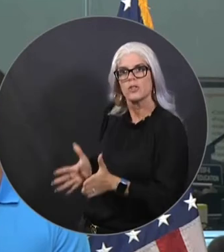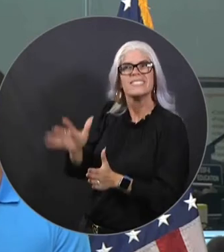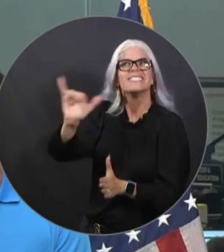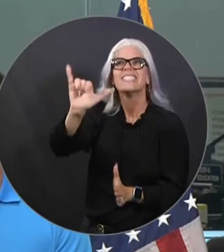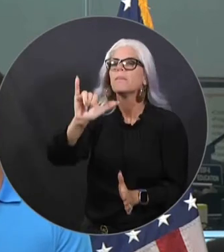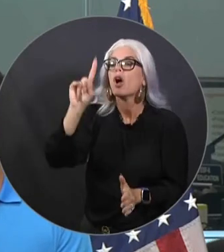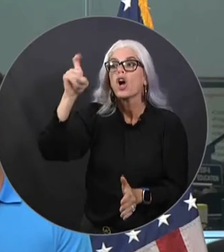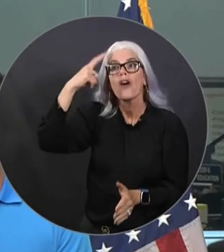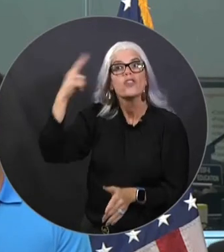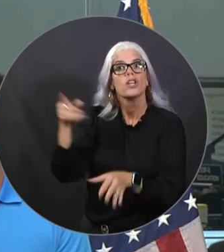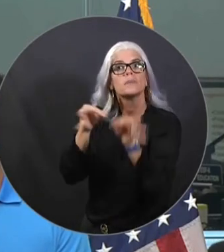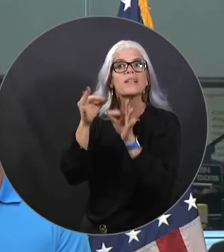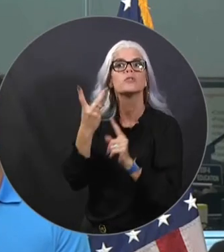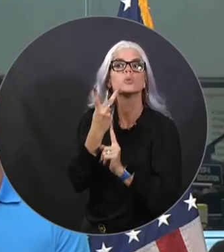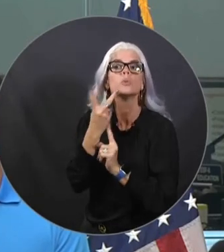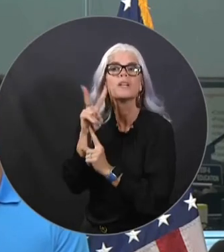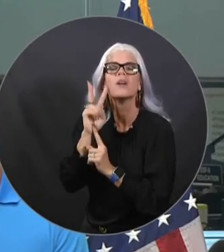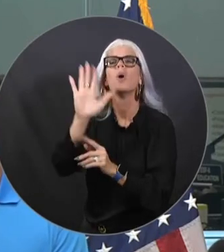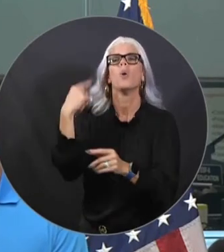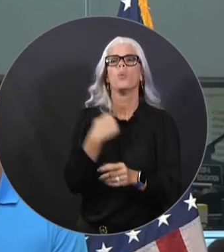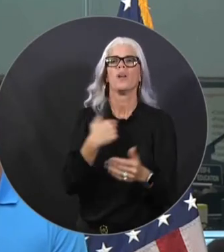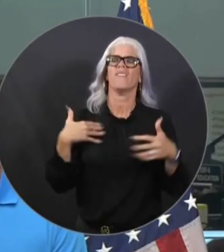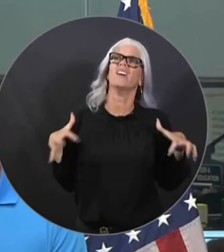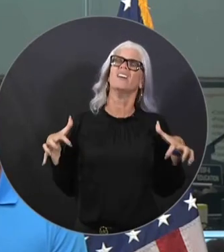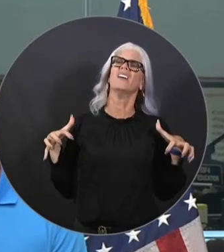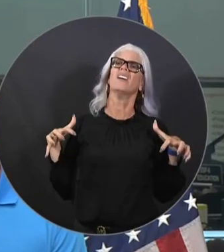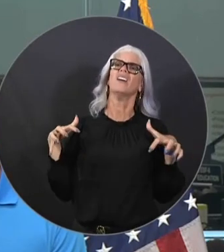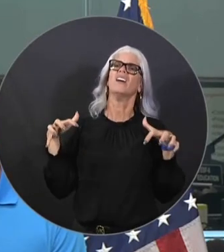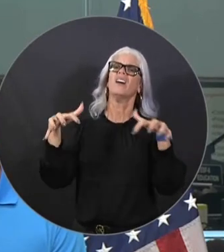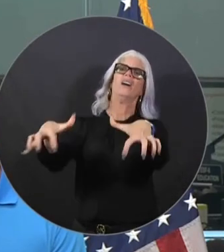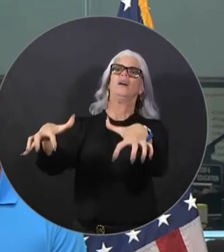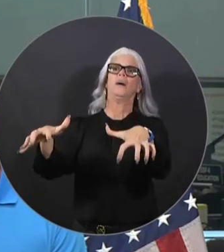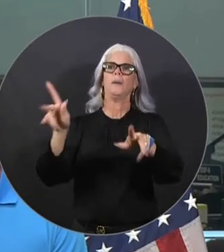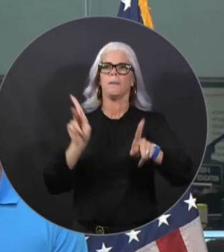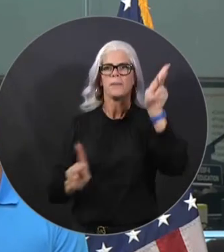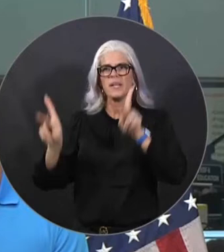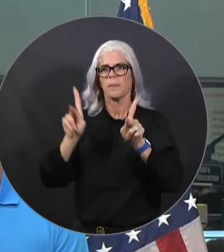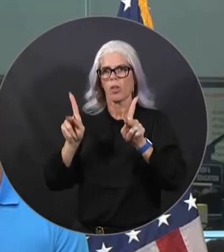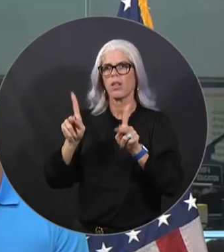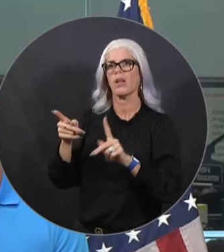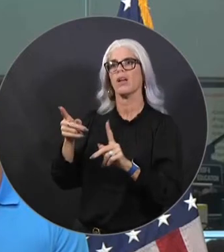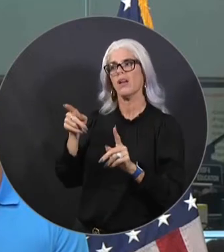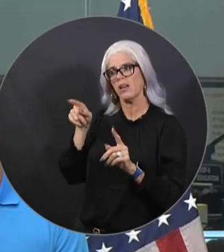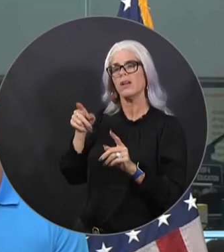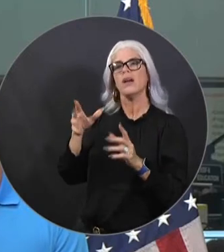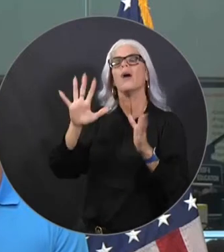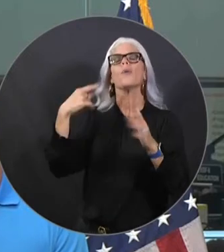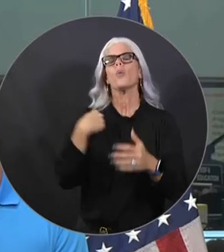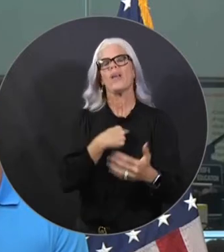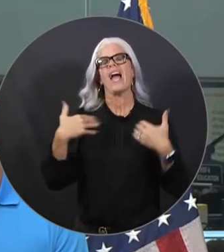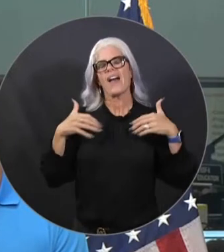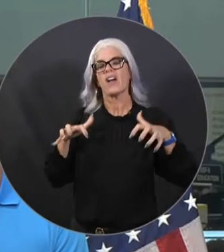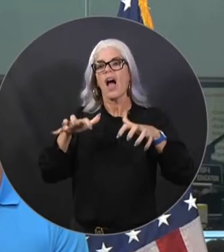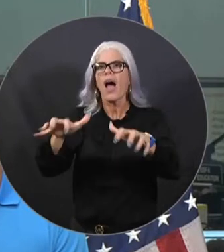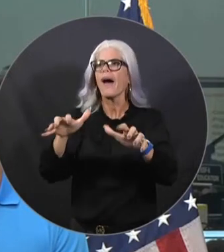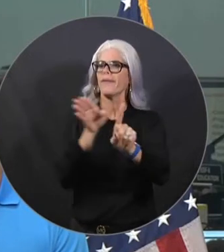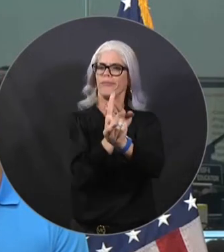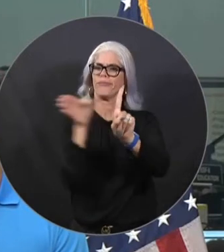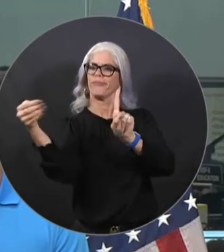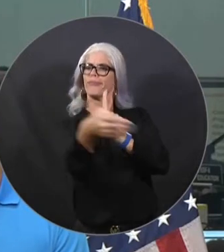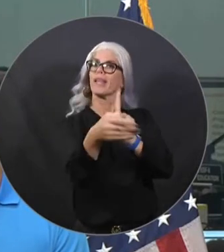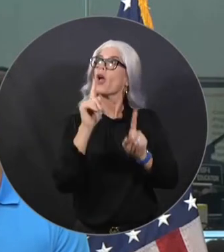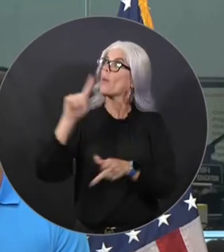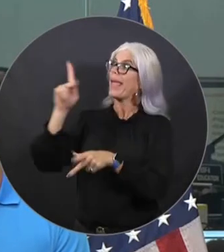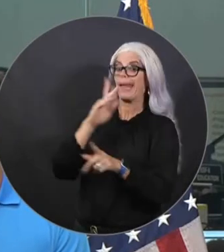have significantly more indirect deaths from disasters that are 100% avoidable than we do the disaster